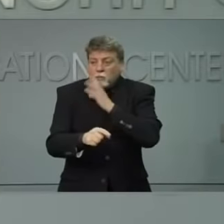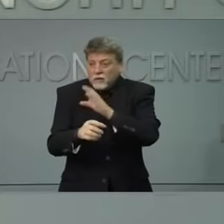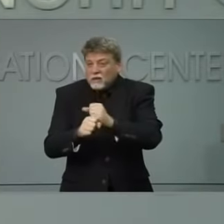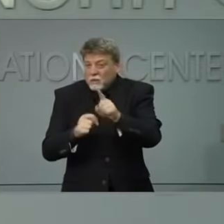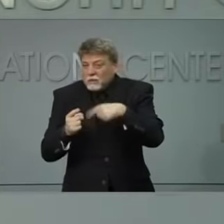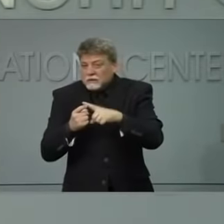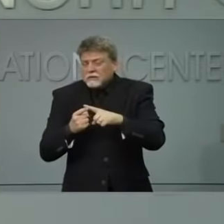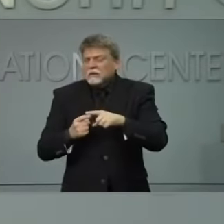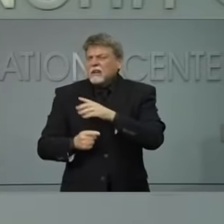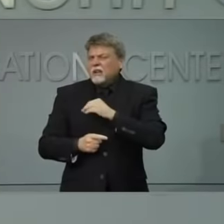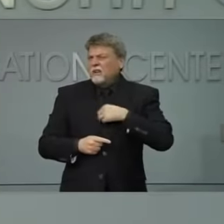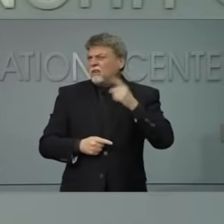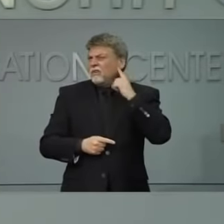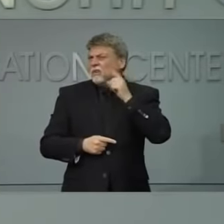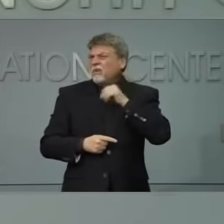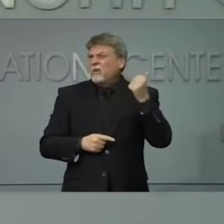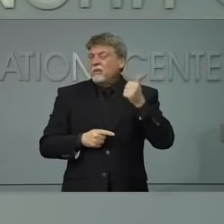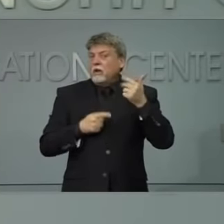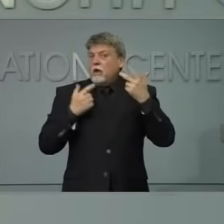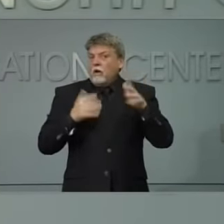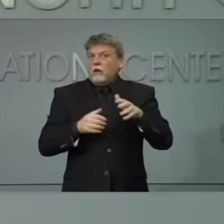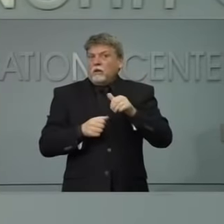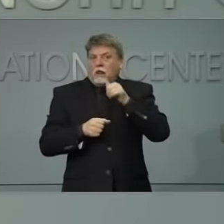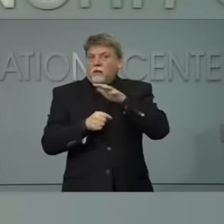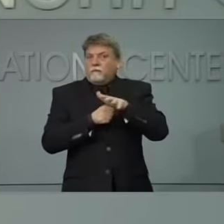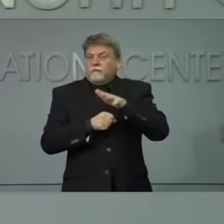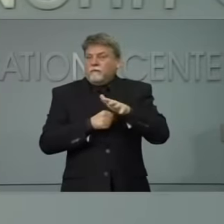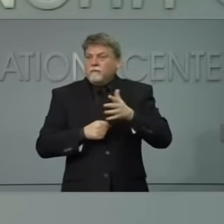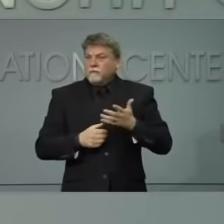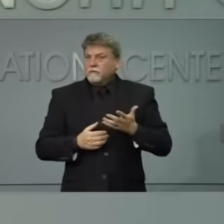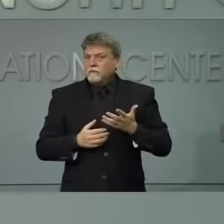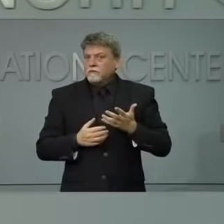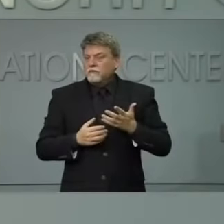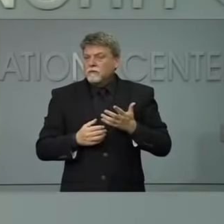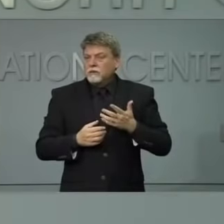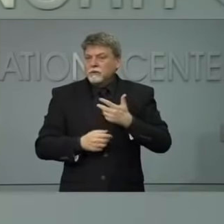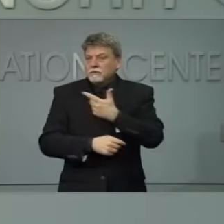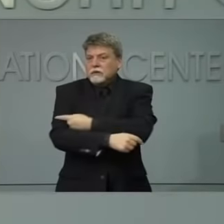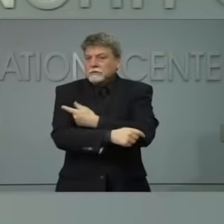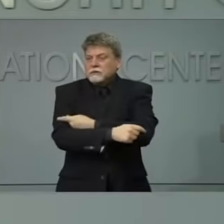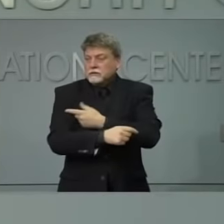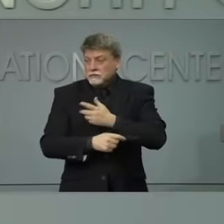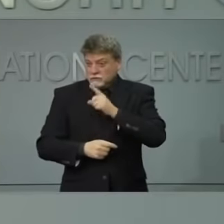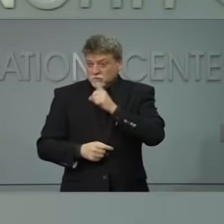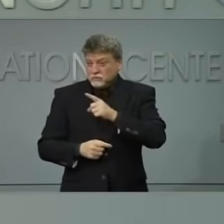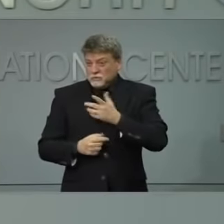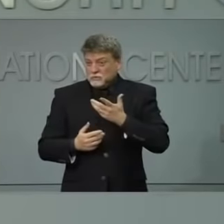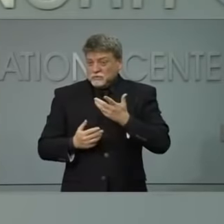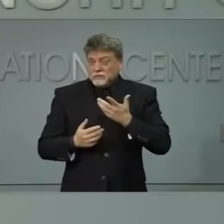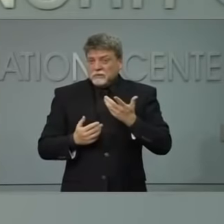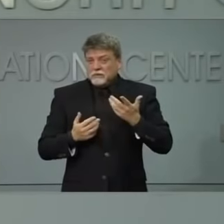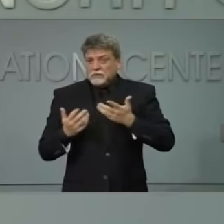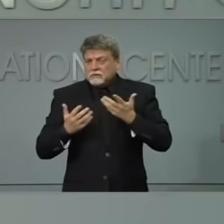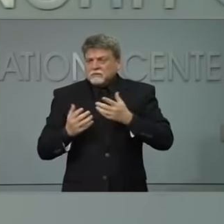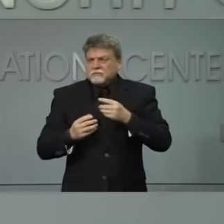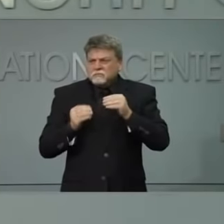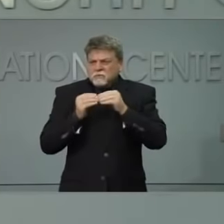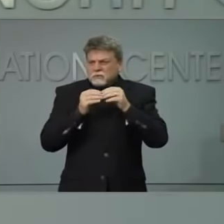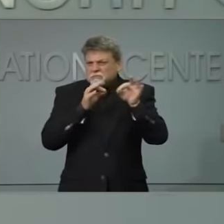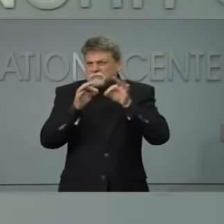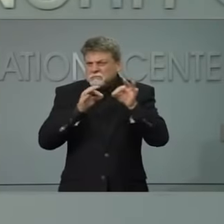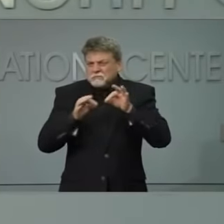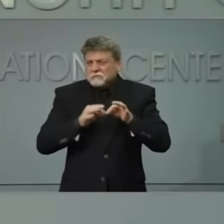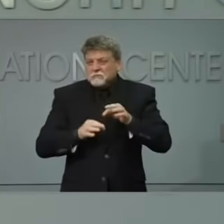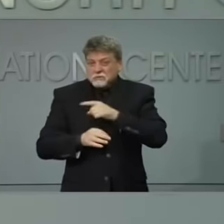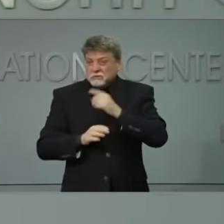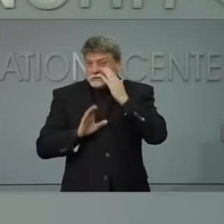been reports of shortages. The White House has disputed those reports, but there have been reports of shortages, and I'm wondering if you